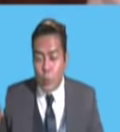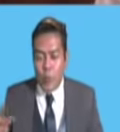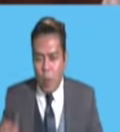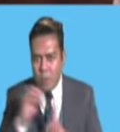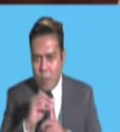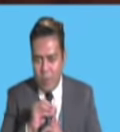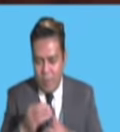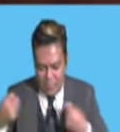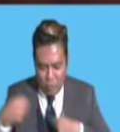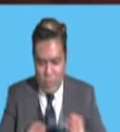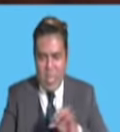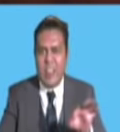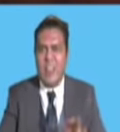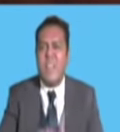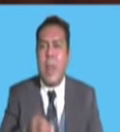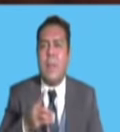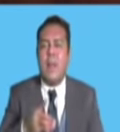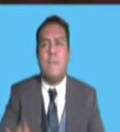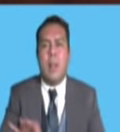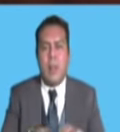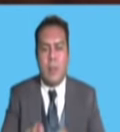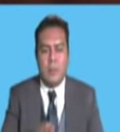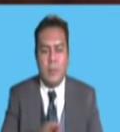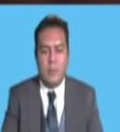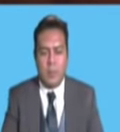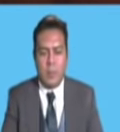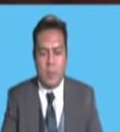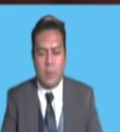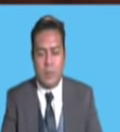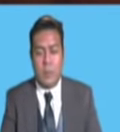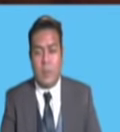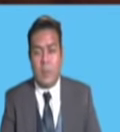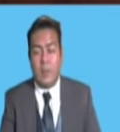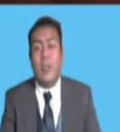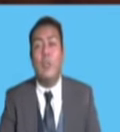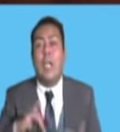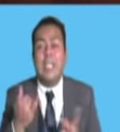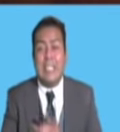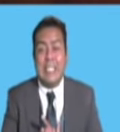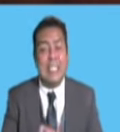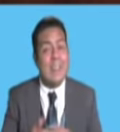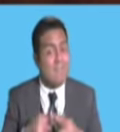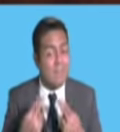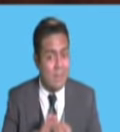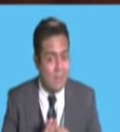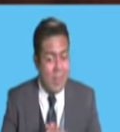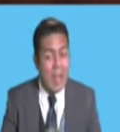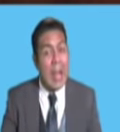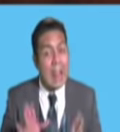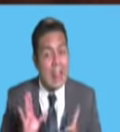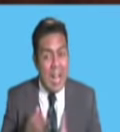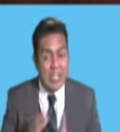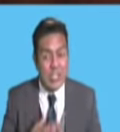out in the Strategic Development Plan. Society is a family, so too, Mr. Speaker, sir, in the